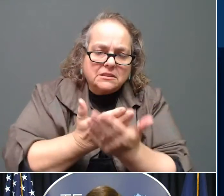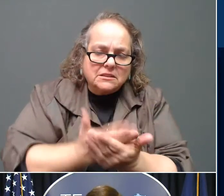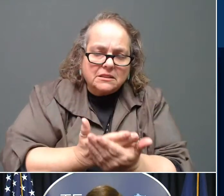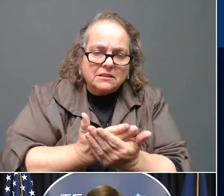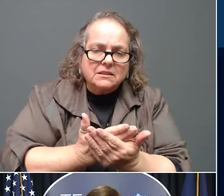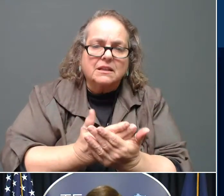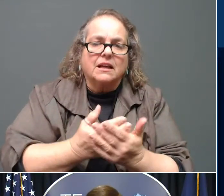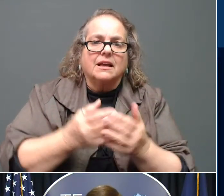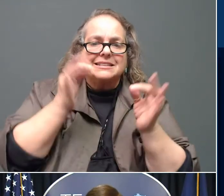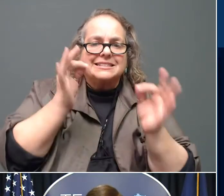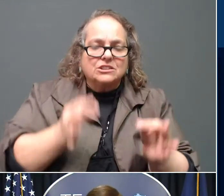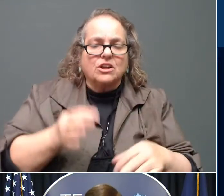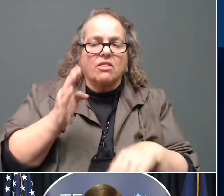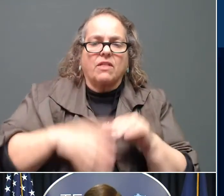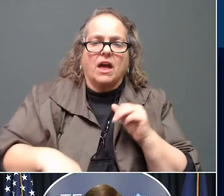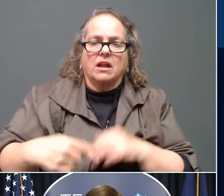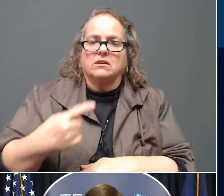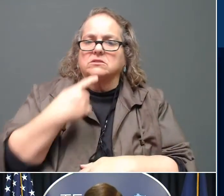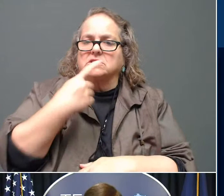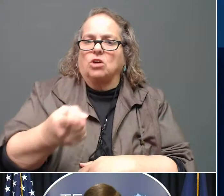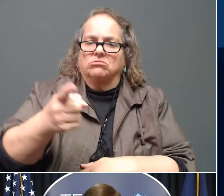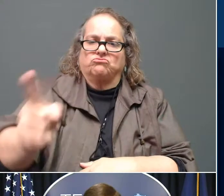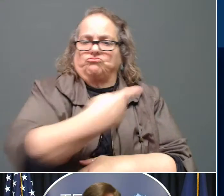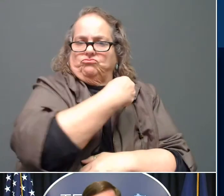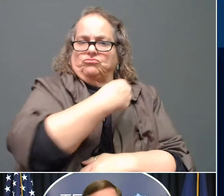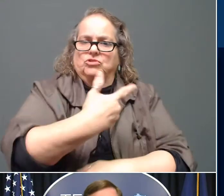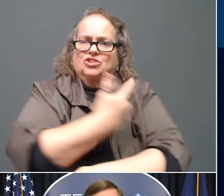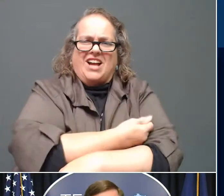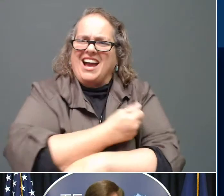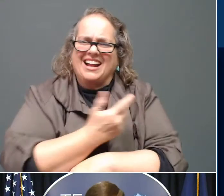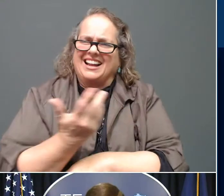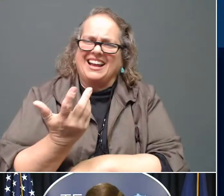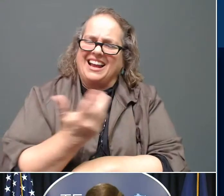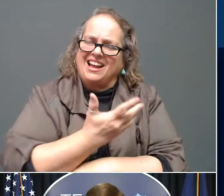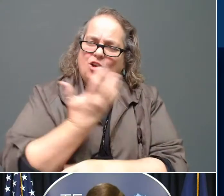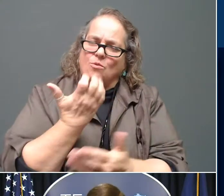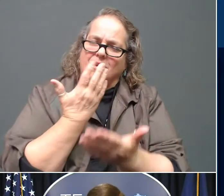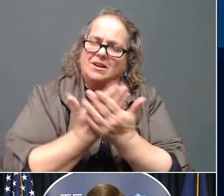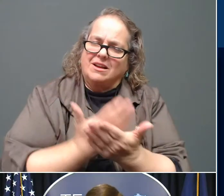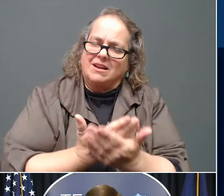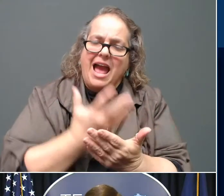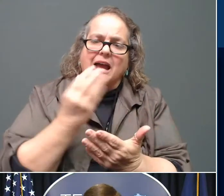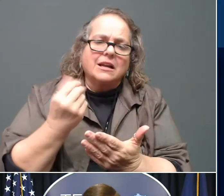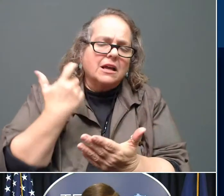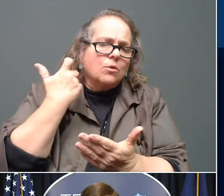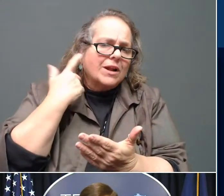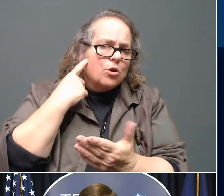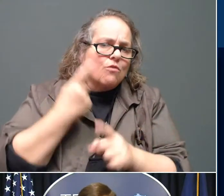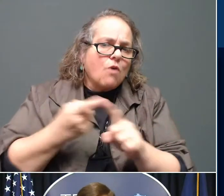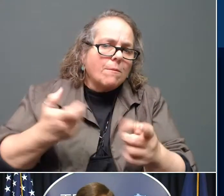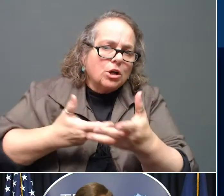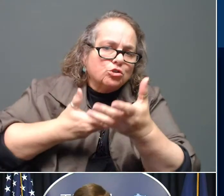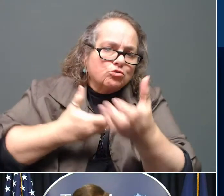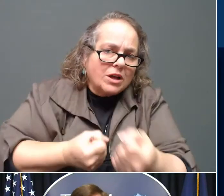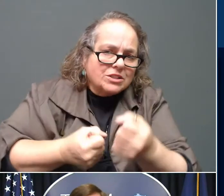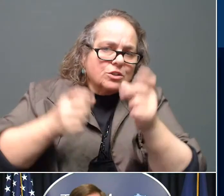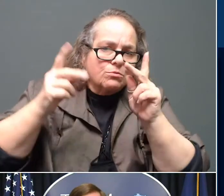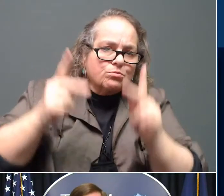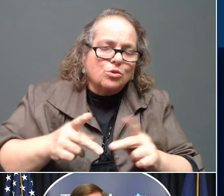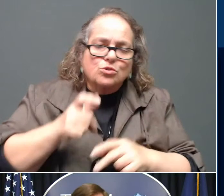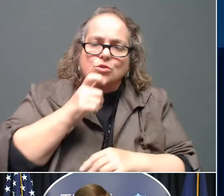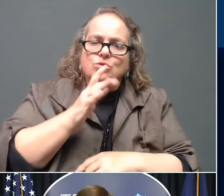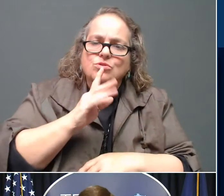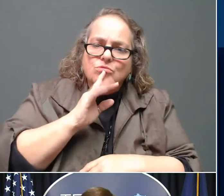also want the message delivered by a trusted messenger from their respected communities. In general, the leaders who participated in